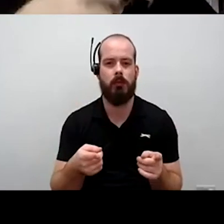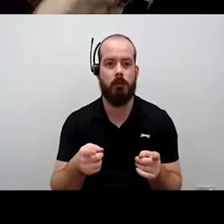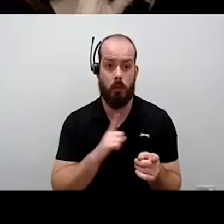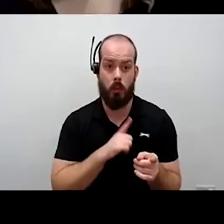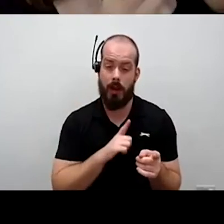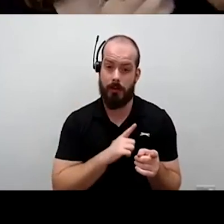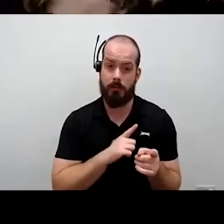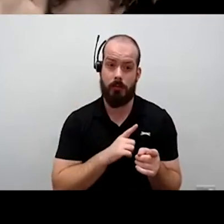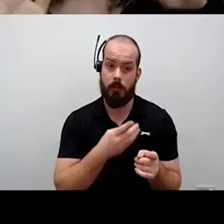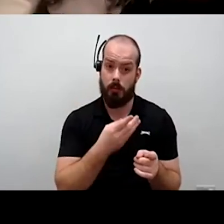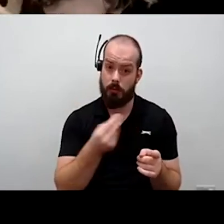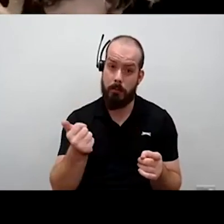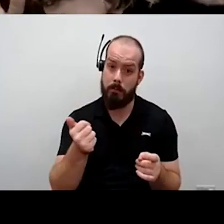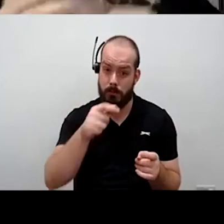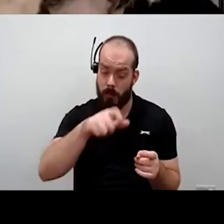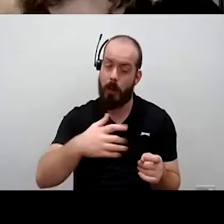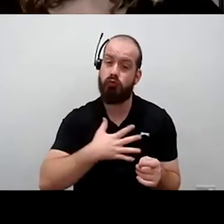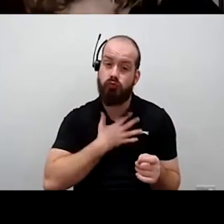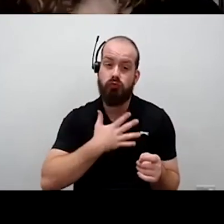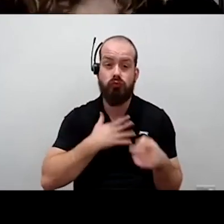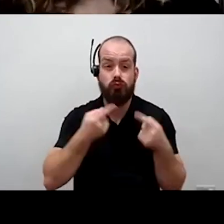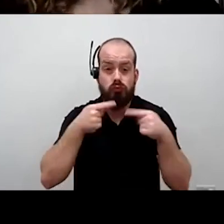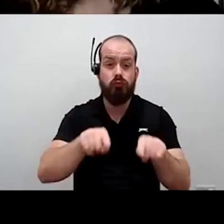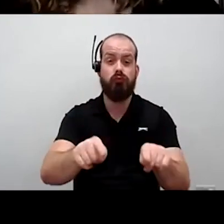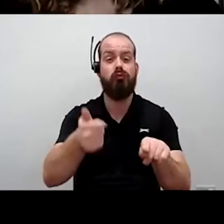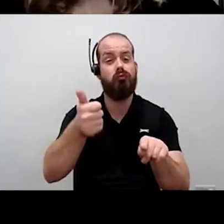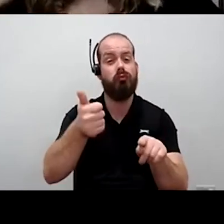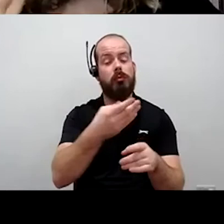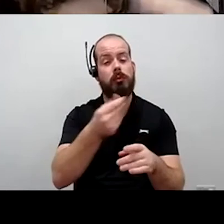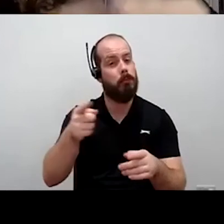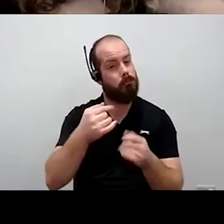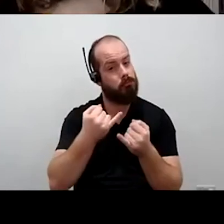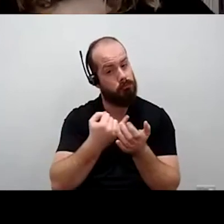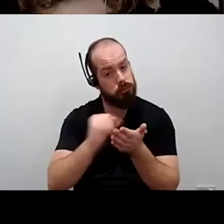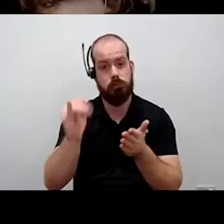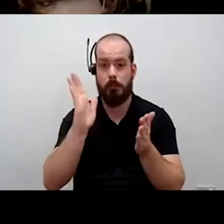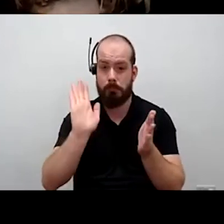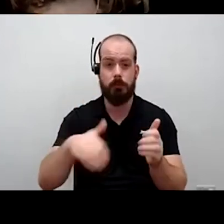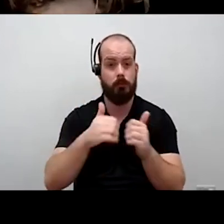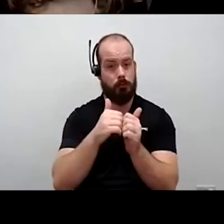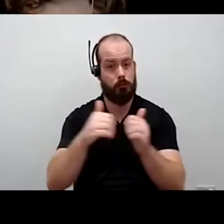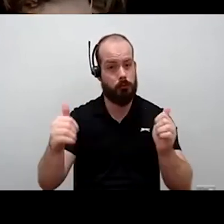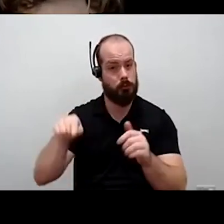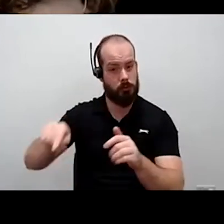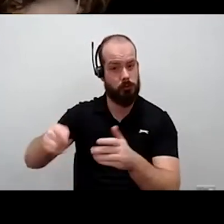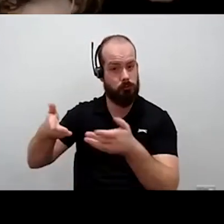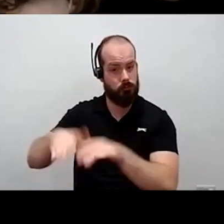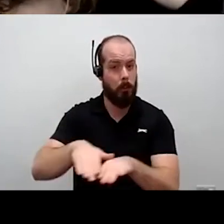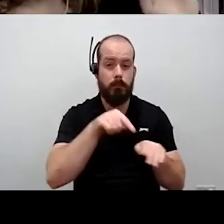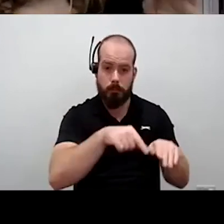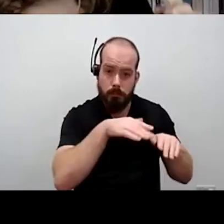Some people do like both, some people are separate. And as you said at the beginning, Dirk, there have been one of the waves of community